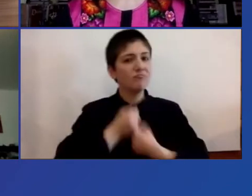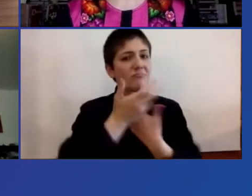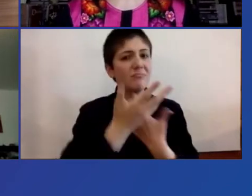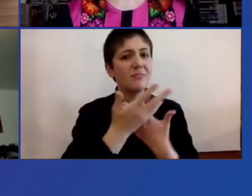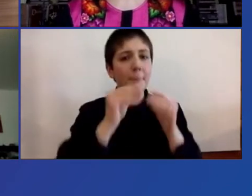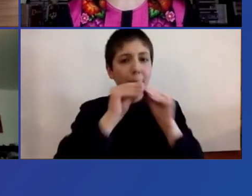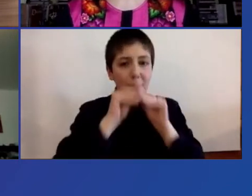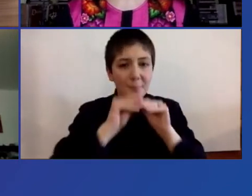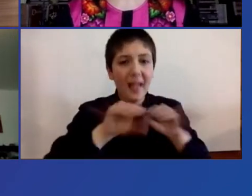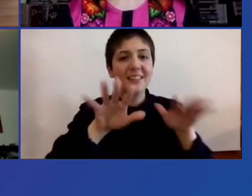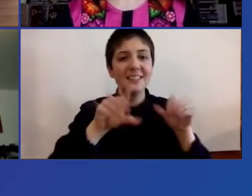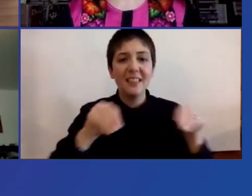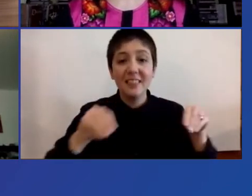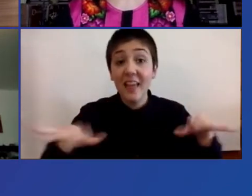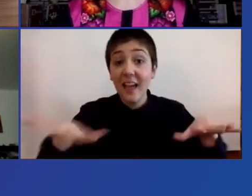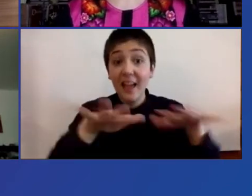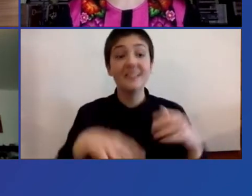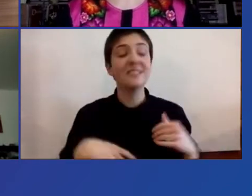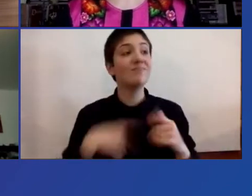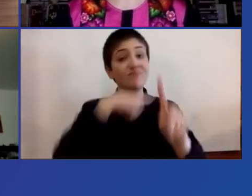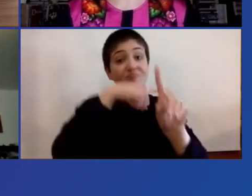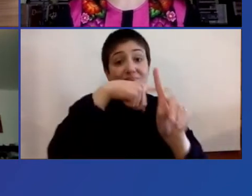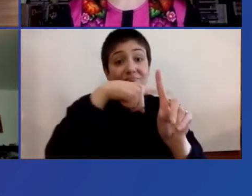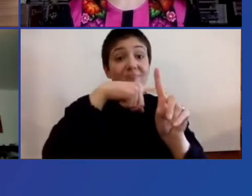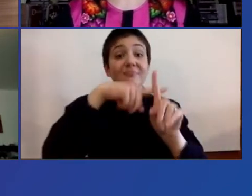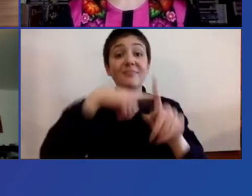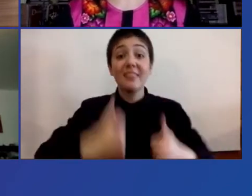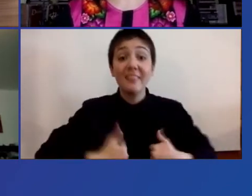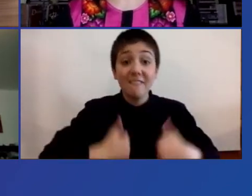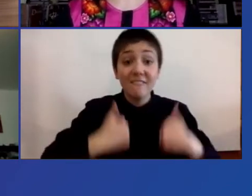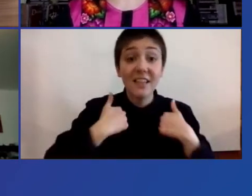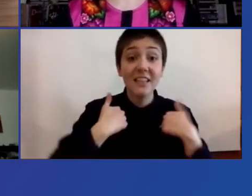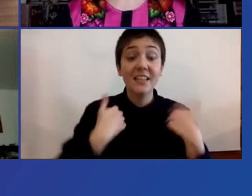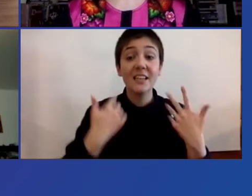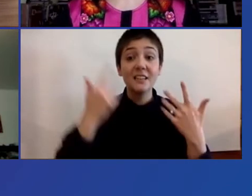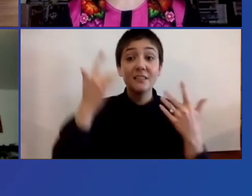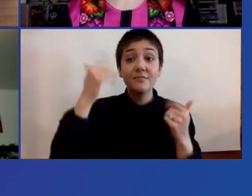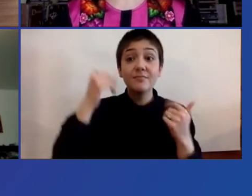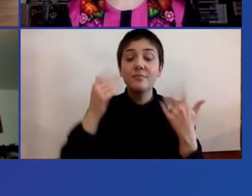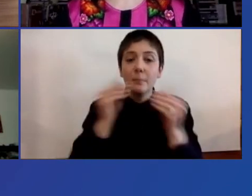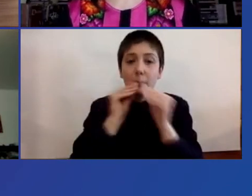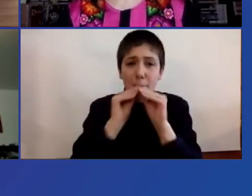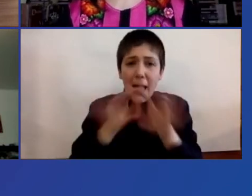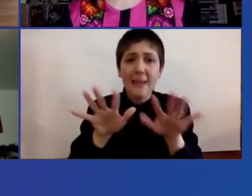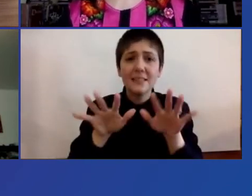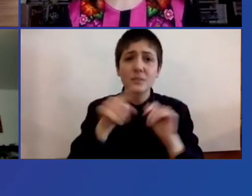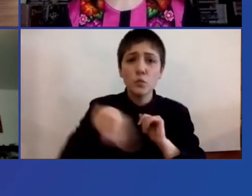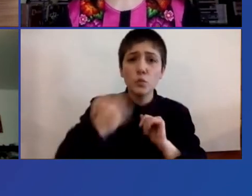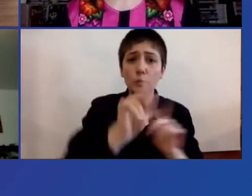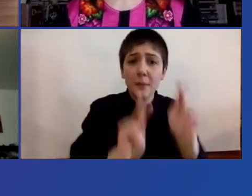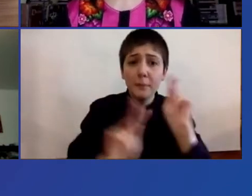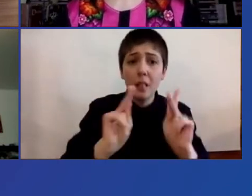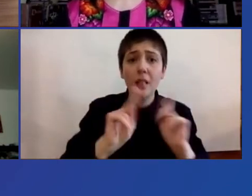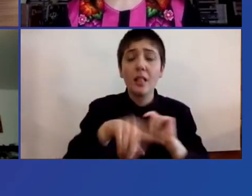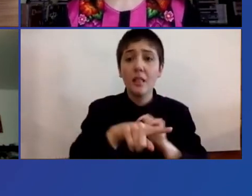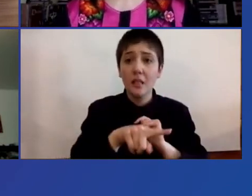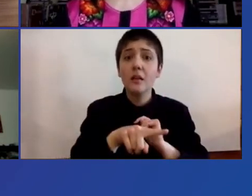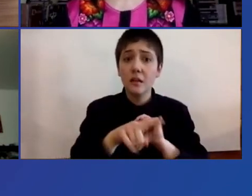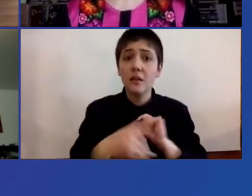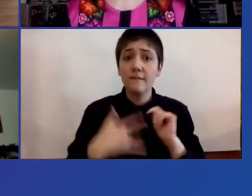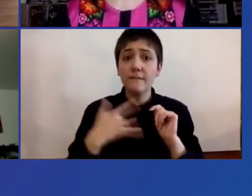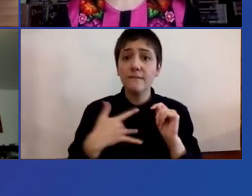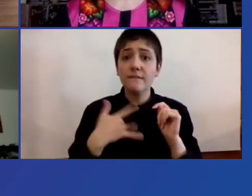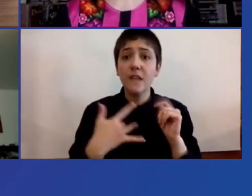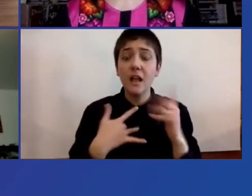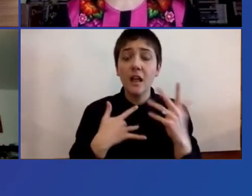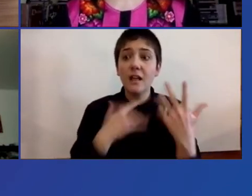of our living, the grains, and then bless the people that no calamities in